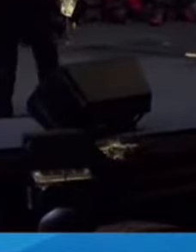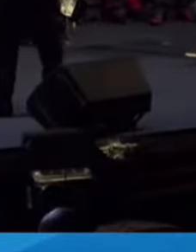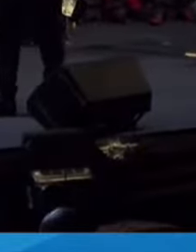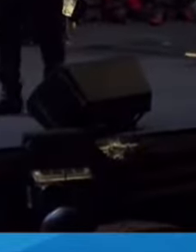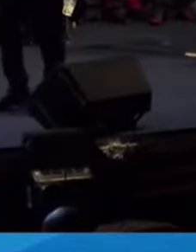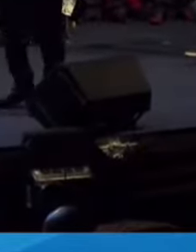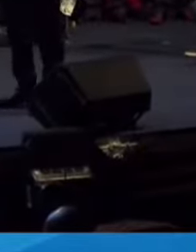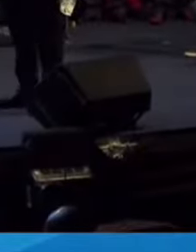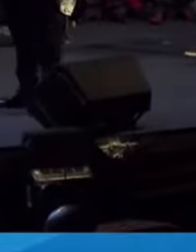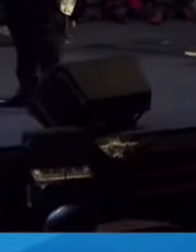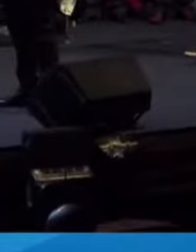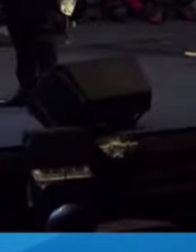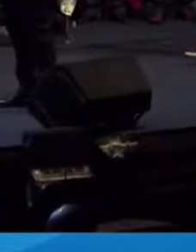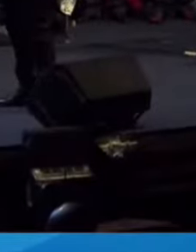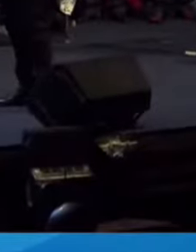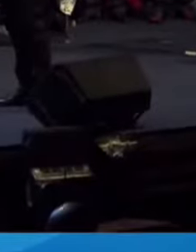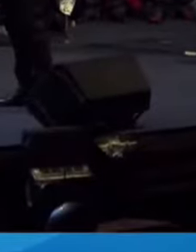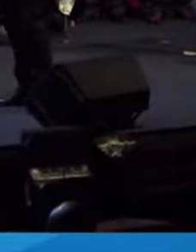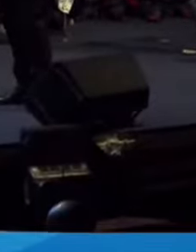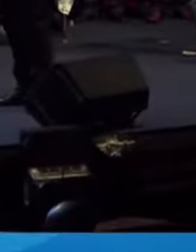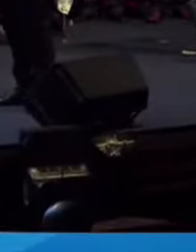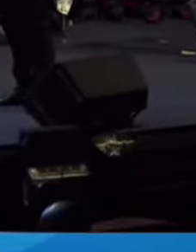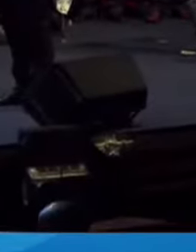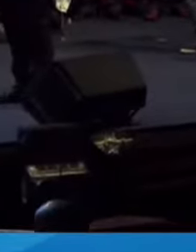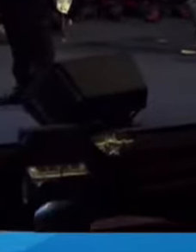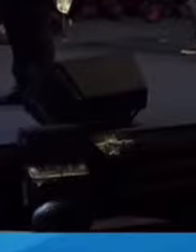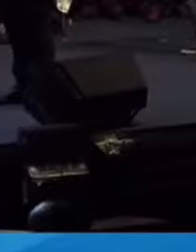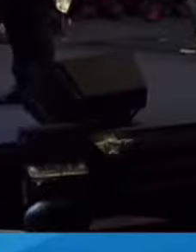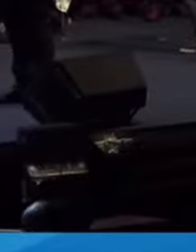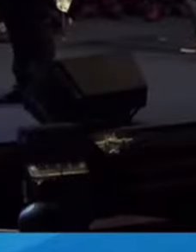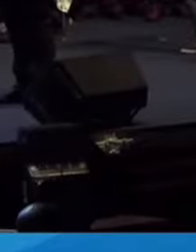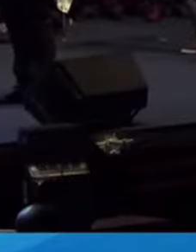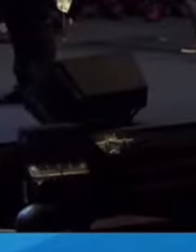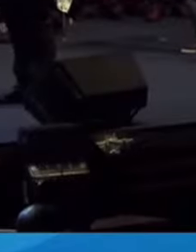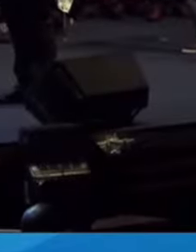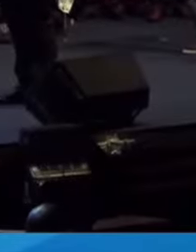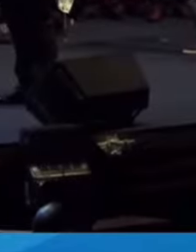walk can we give the Lord a big shout of